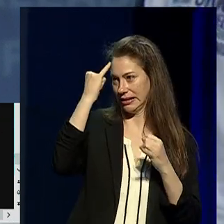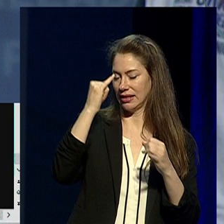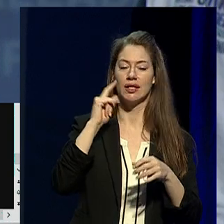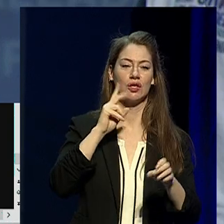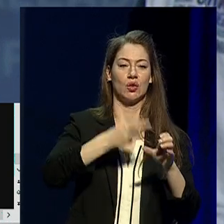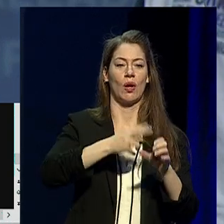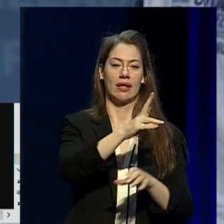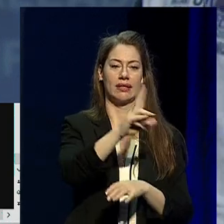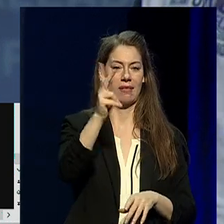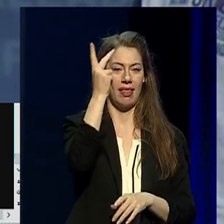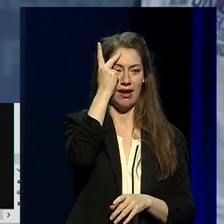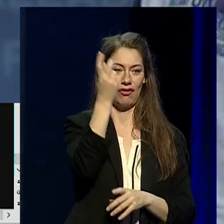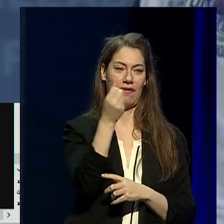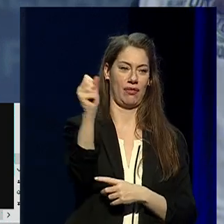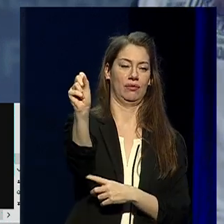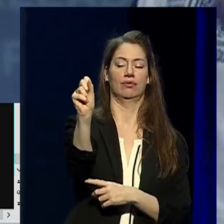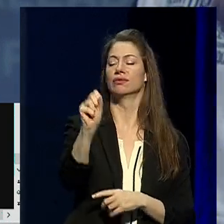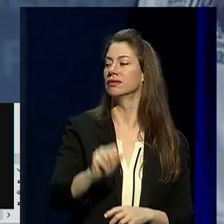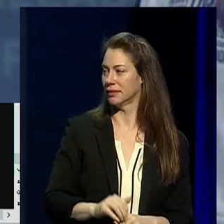political revolution.